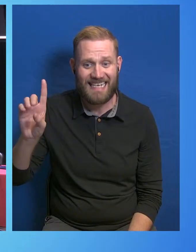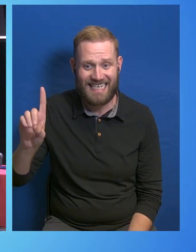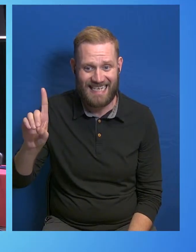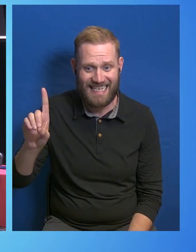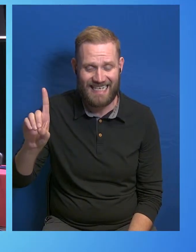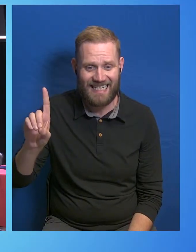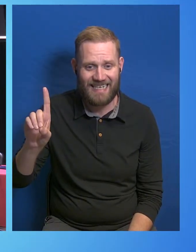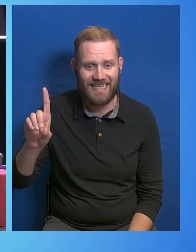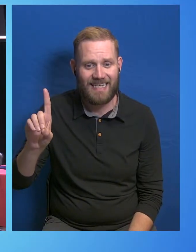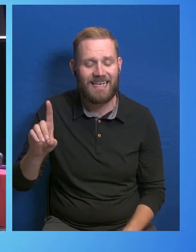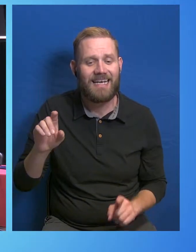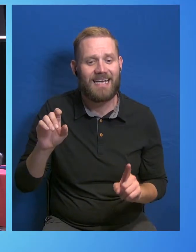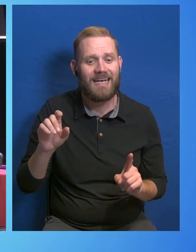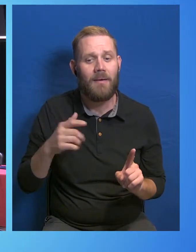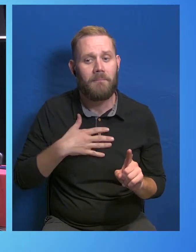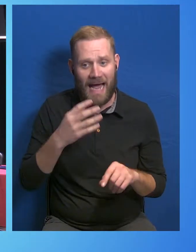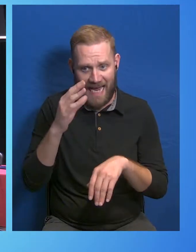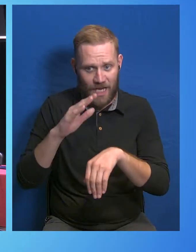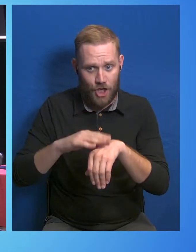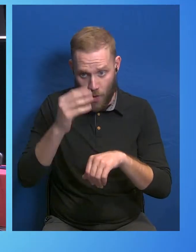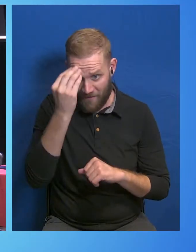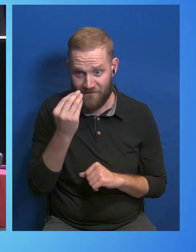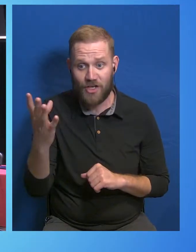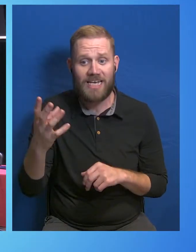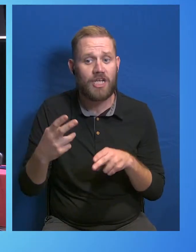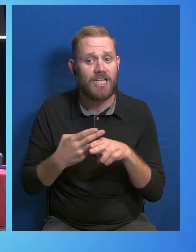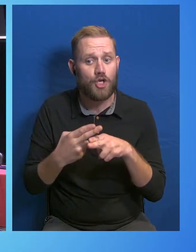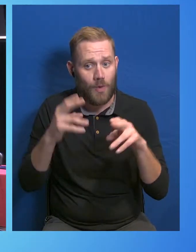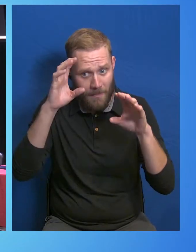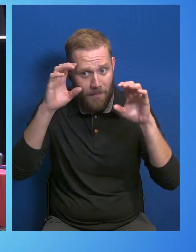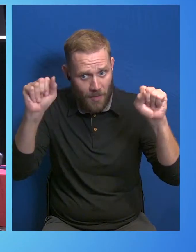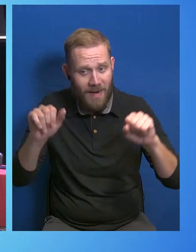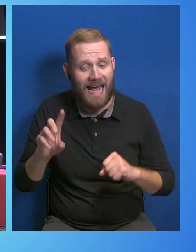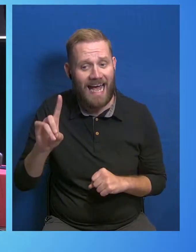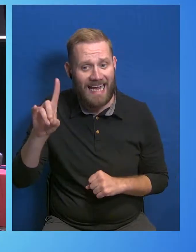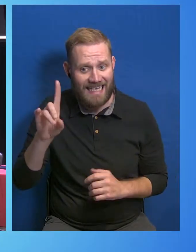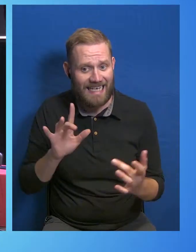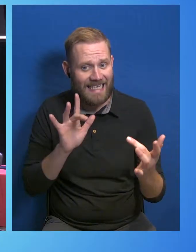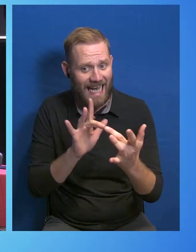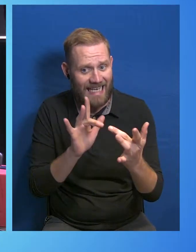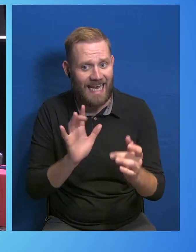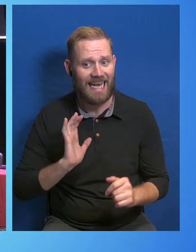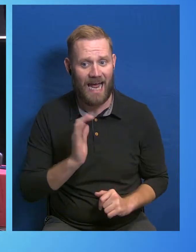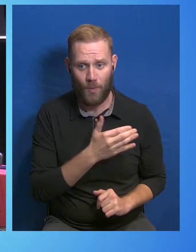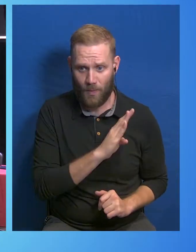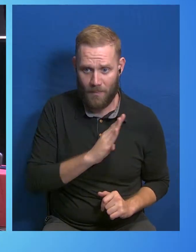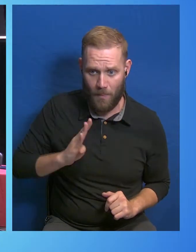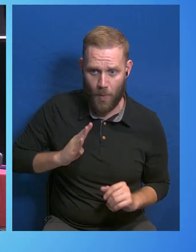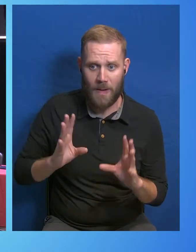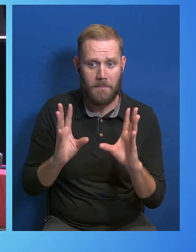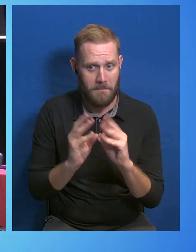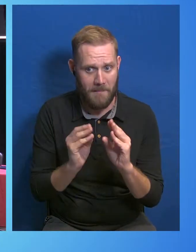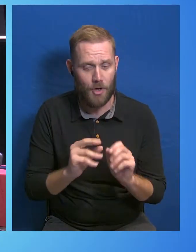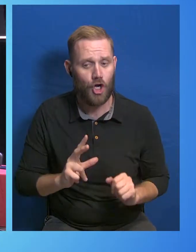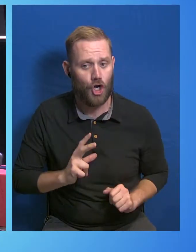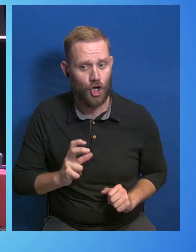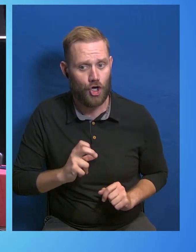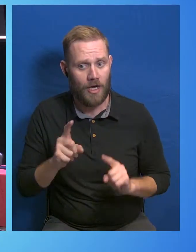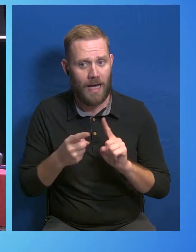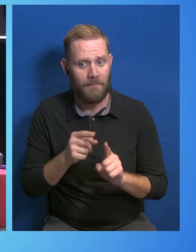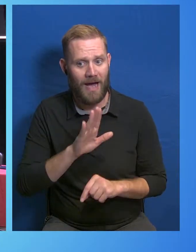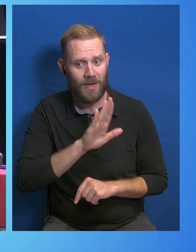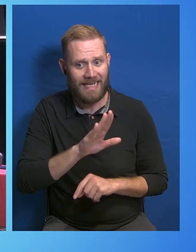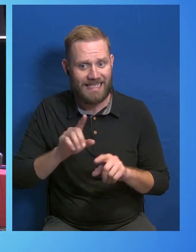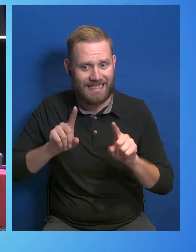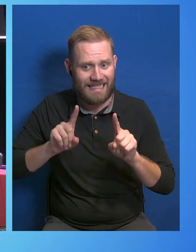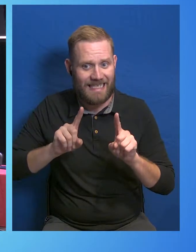BBBD. So this is my notification as interim president that I did have contact with our board member Earl Terry about his